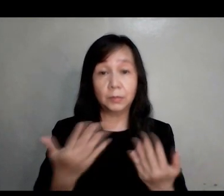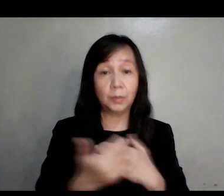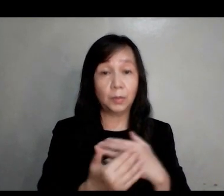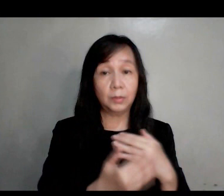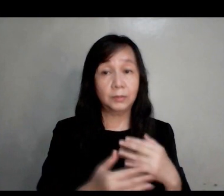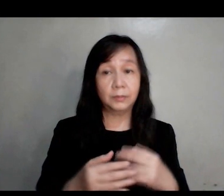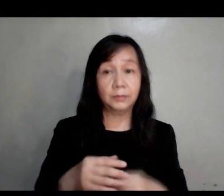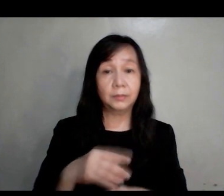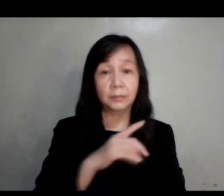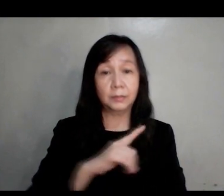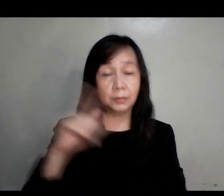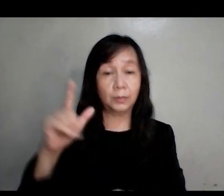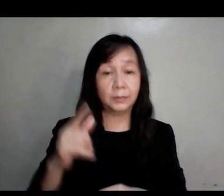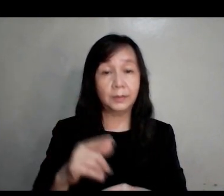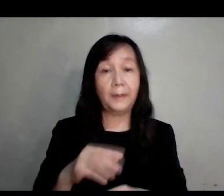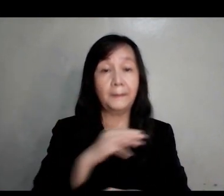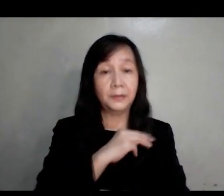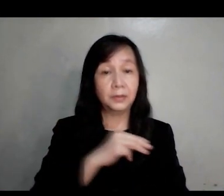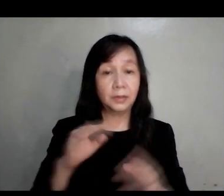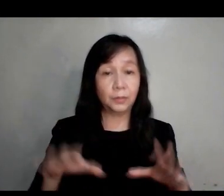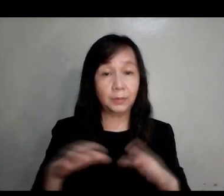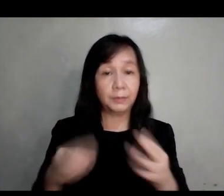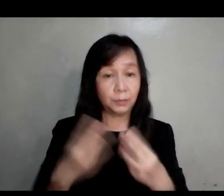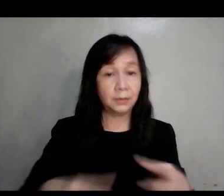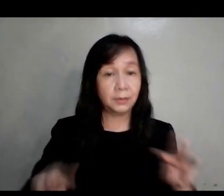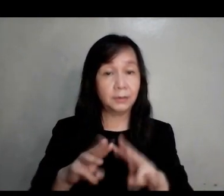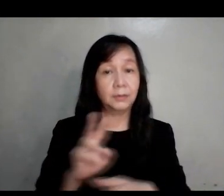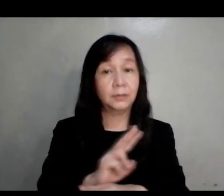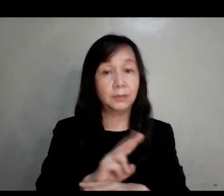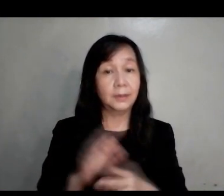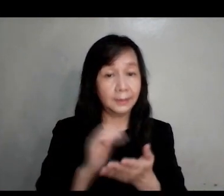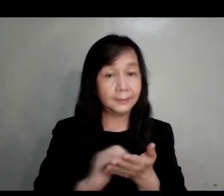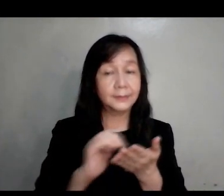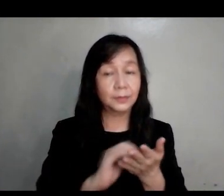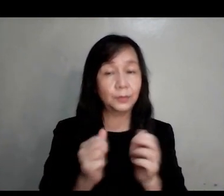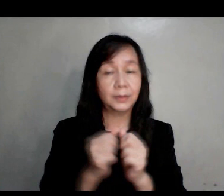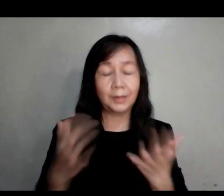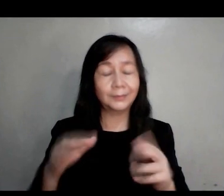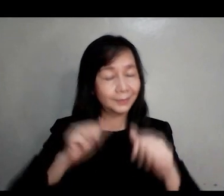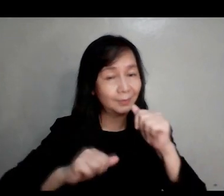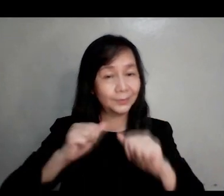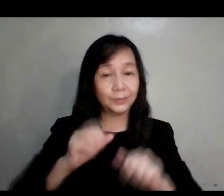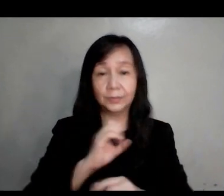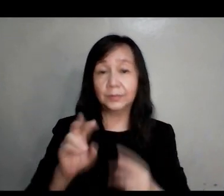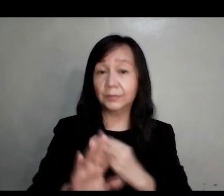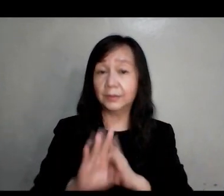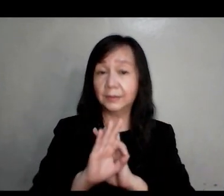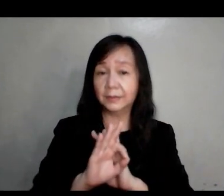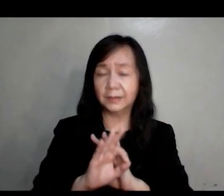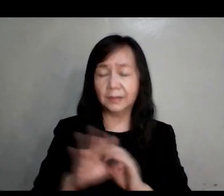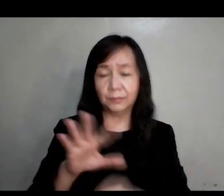May those called by the Lord to missionary work be worthy of this vocation, exercise it without doubt or